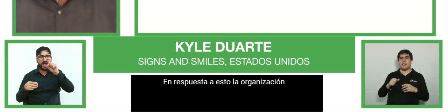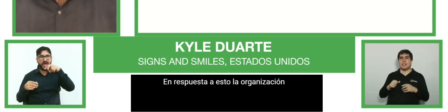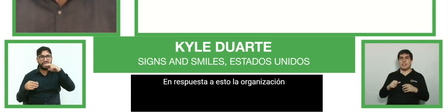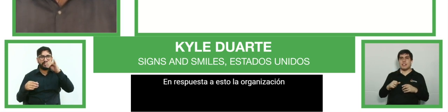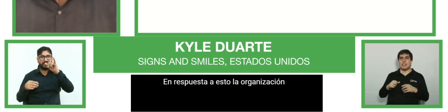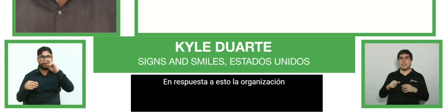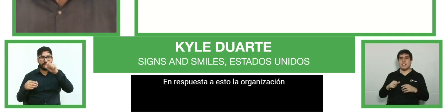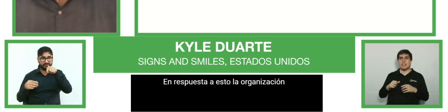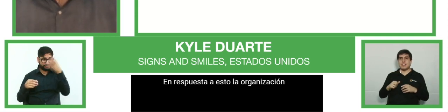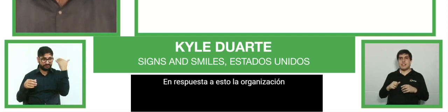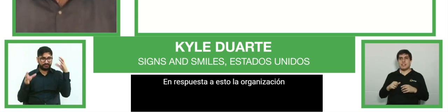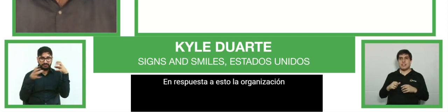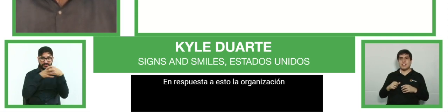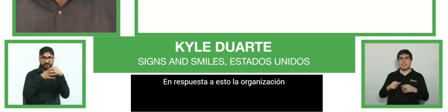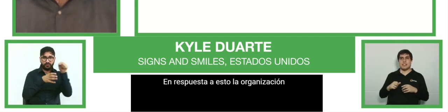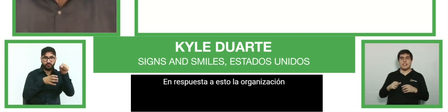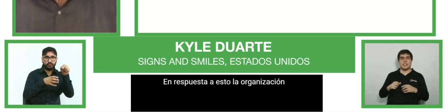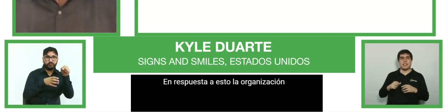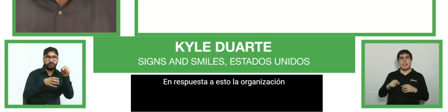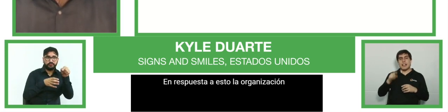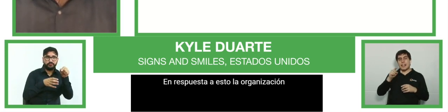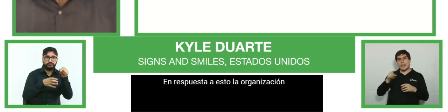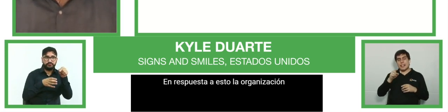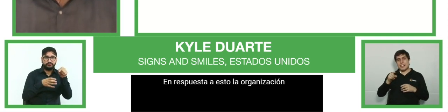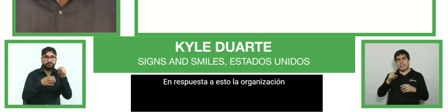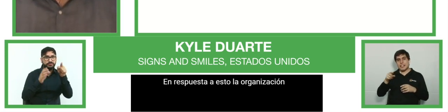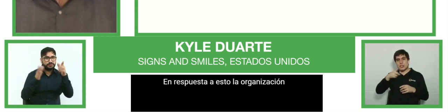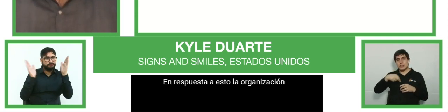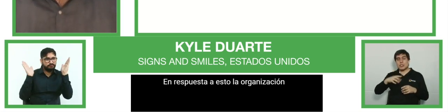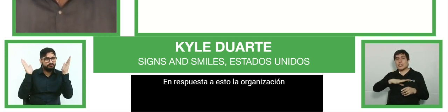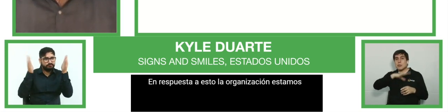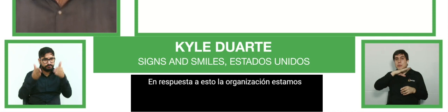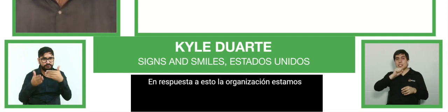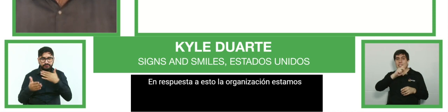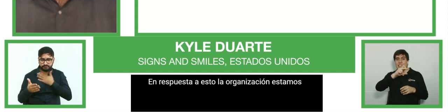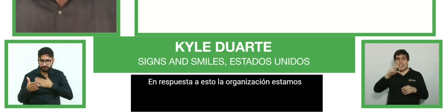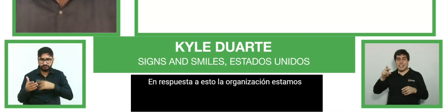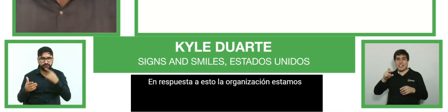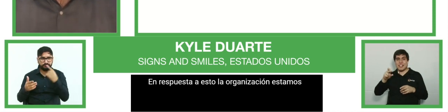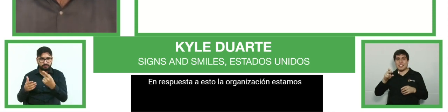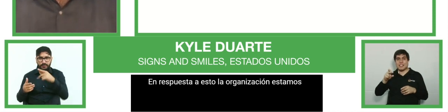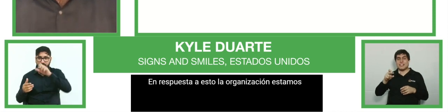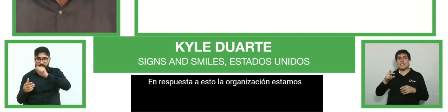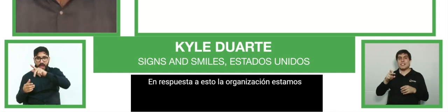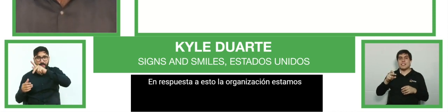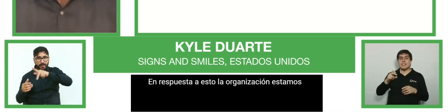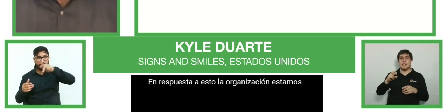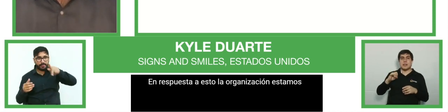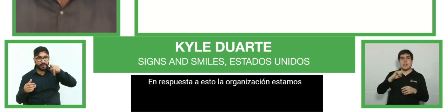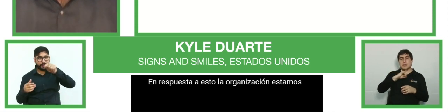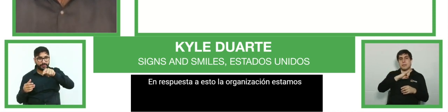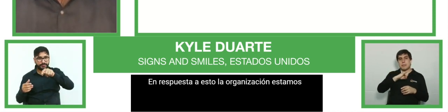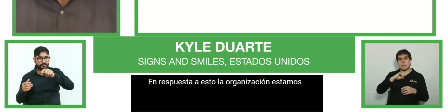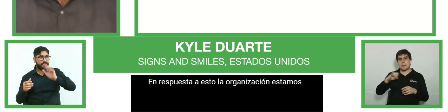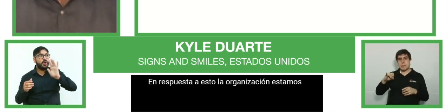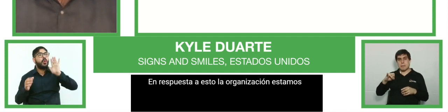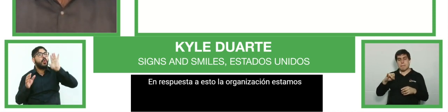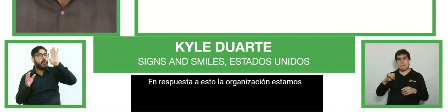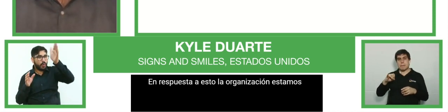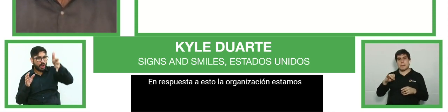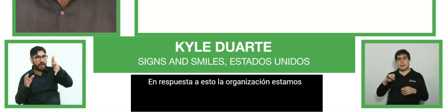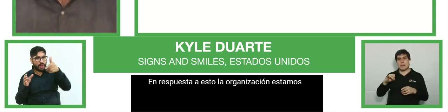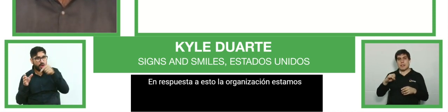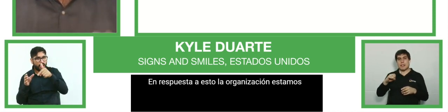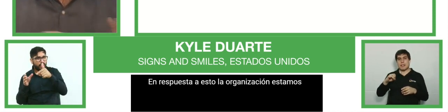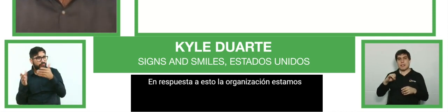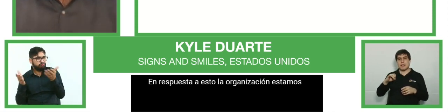to be a modular app that can be used for any combination of written and sign language. And